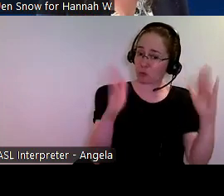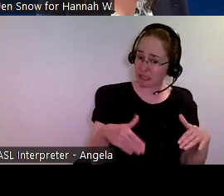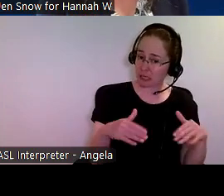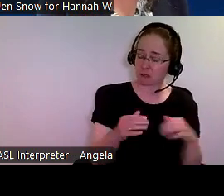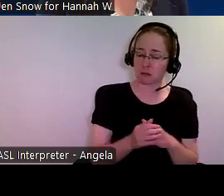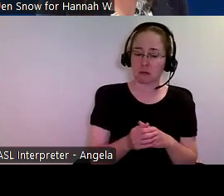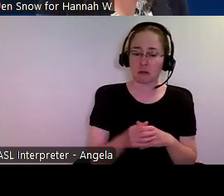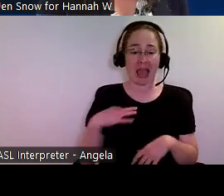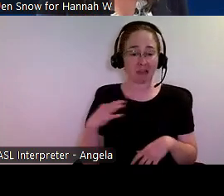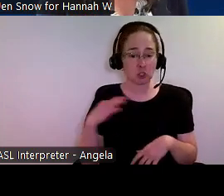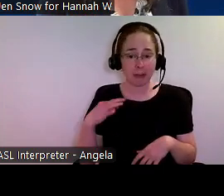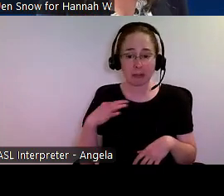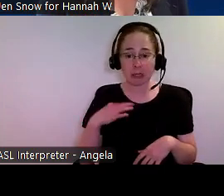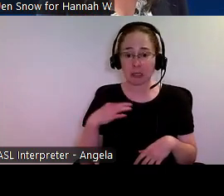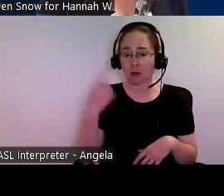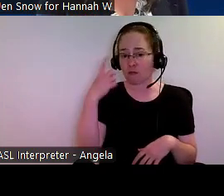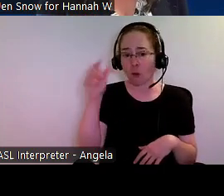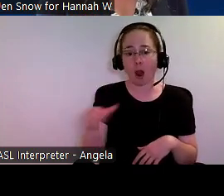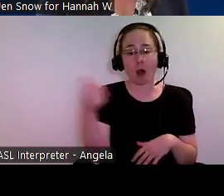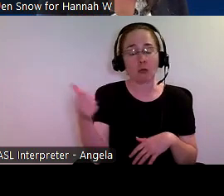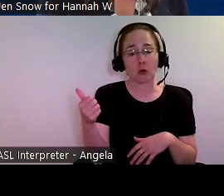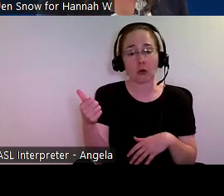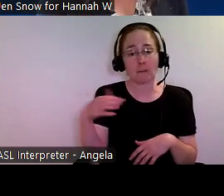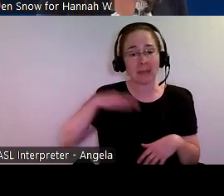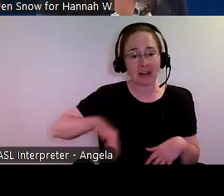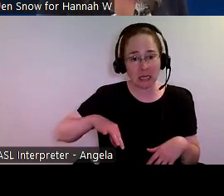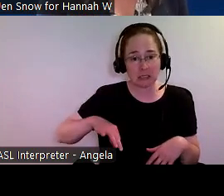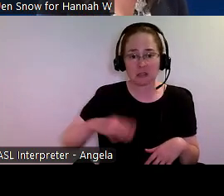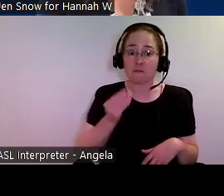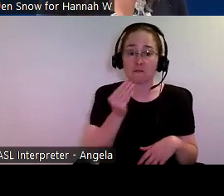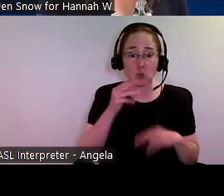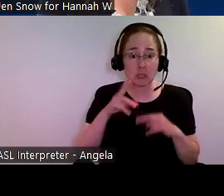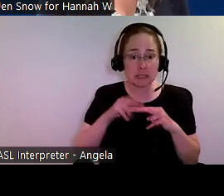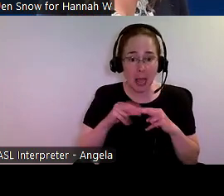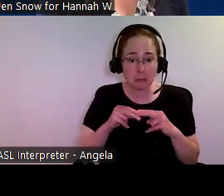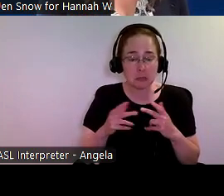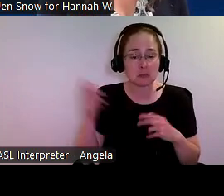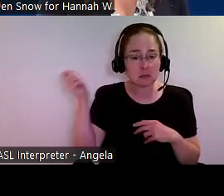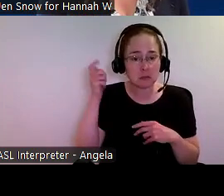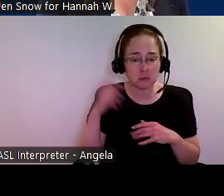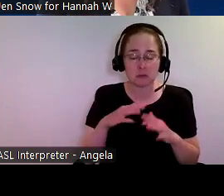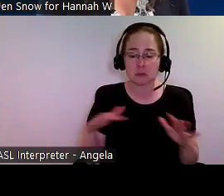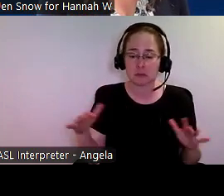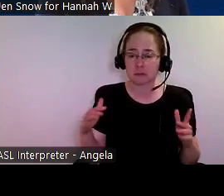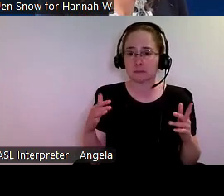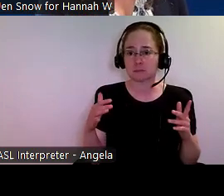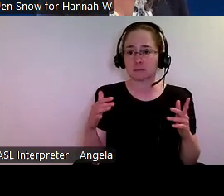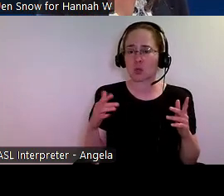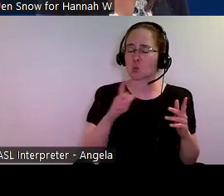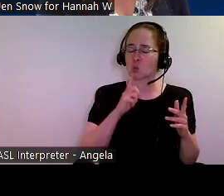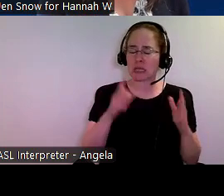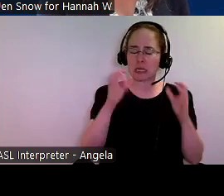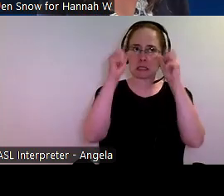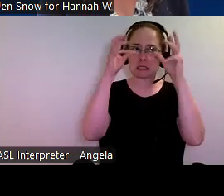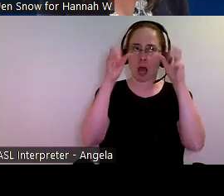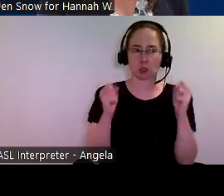in eligibility for other benefits like food stamps. It is astonishing